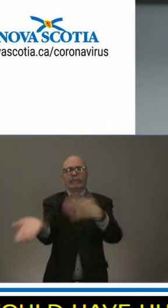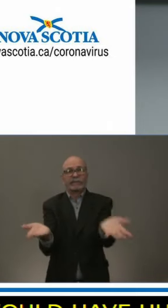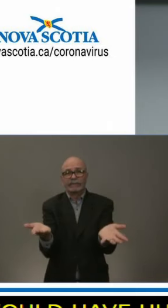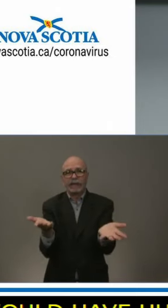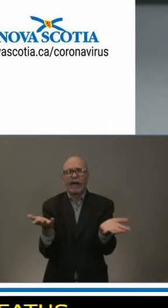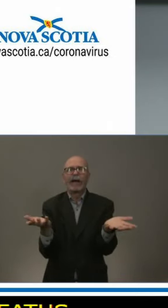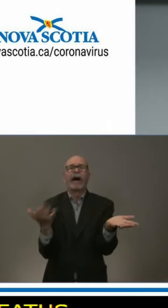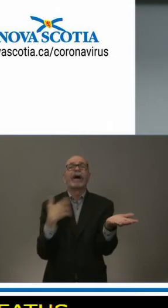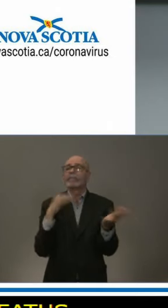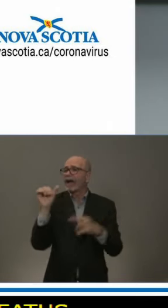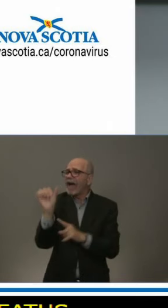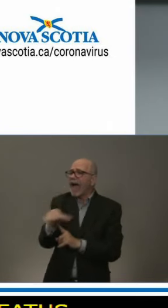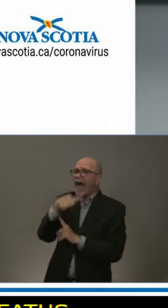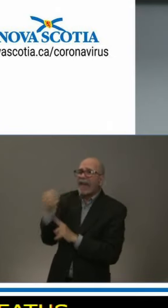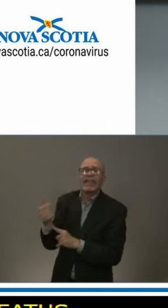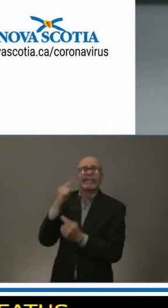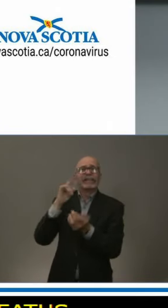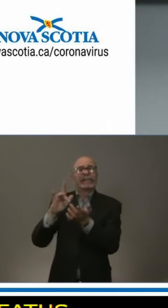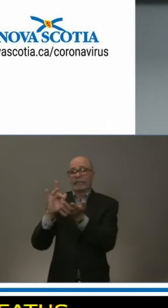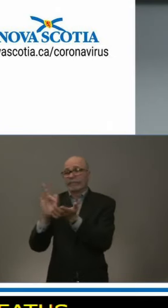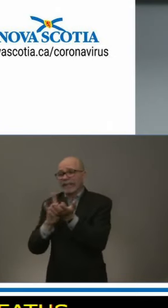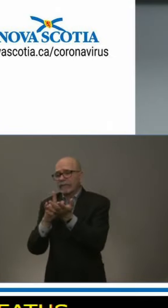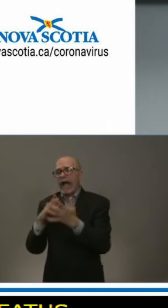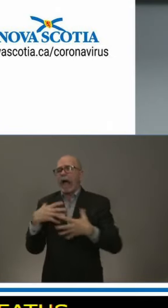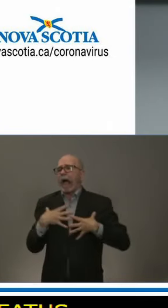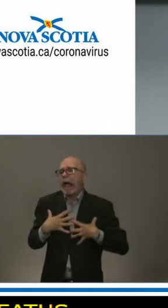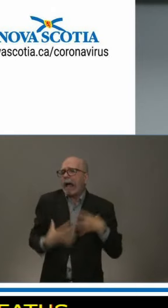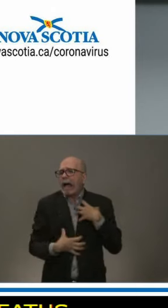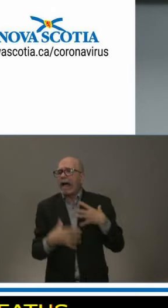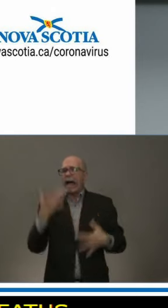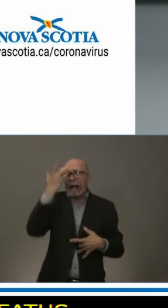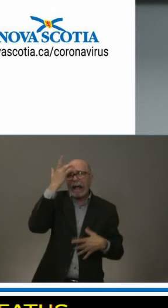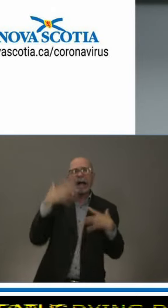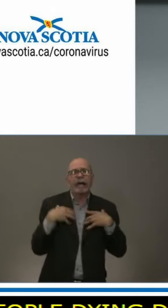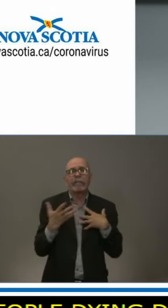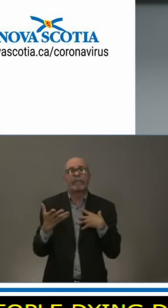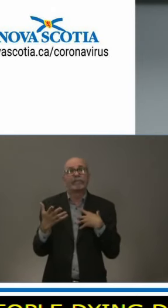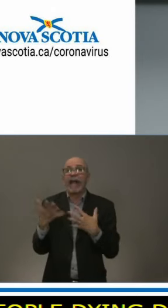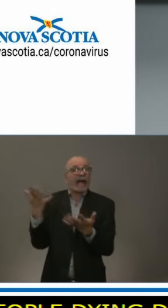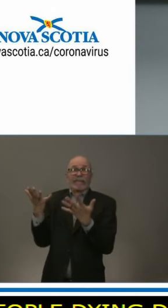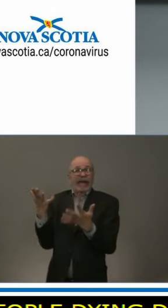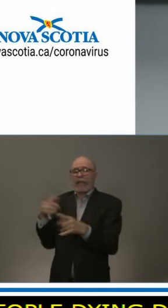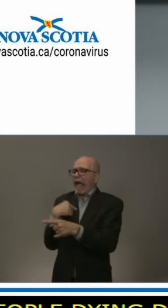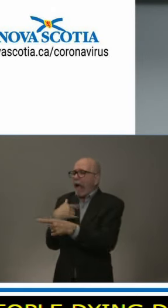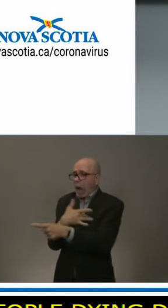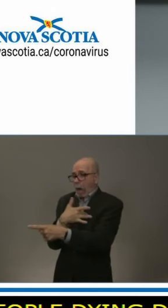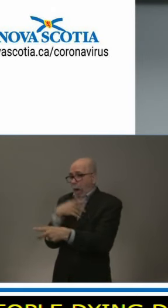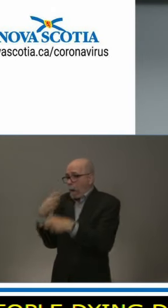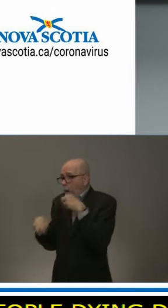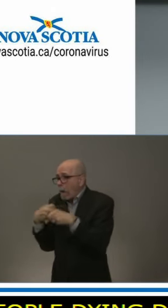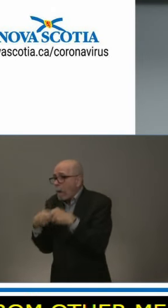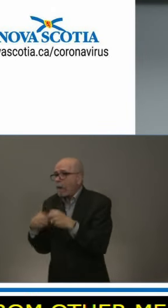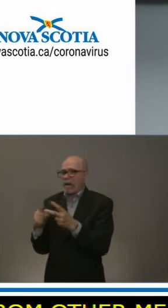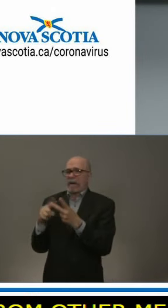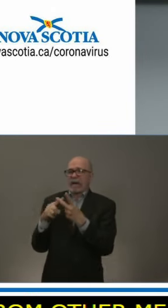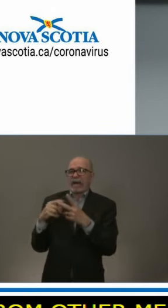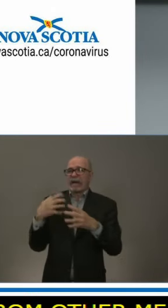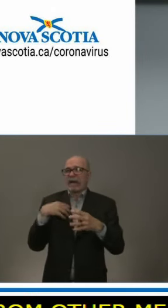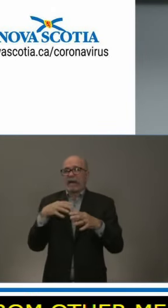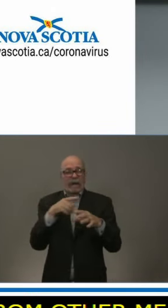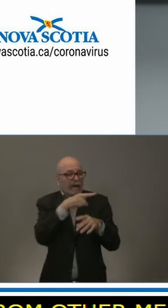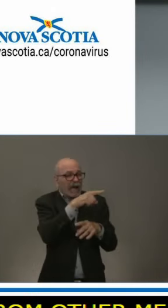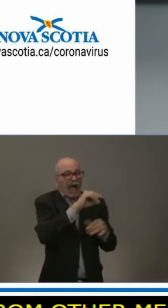medical issues that an overwhelmed healthcare system could no longer deal with appropriately and as